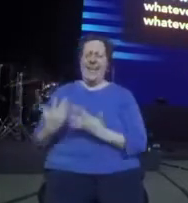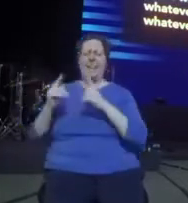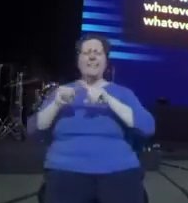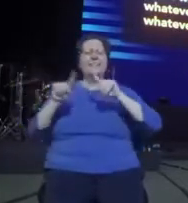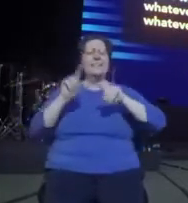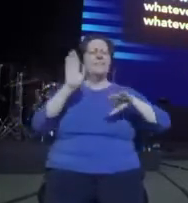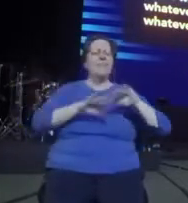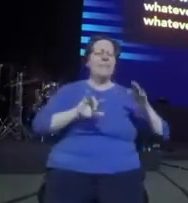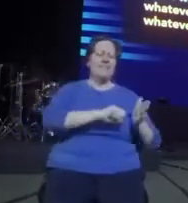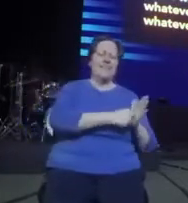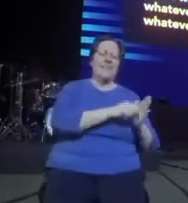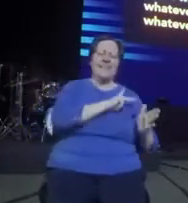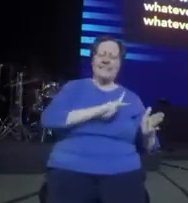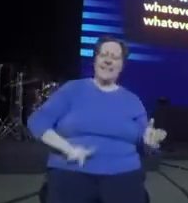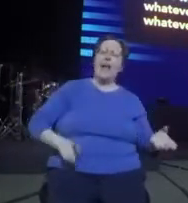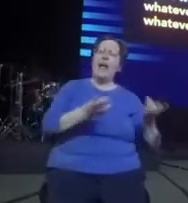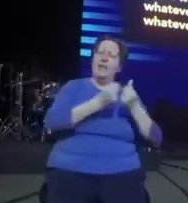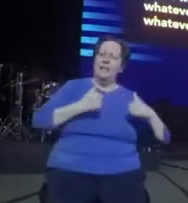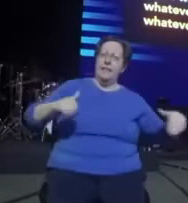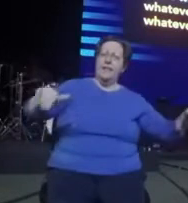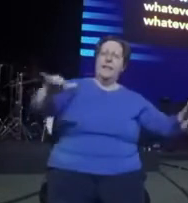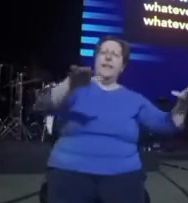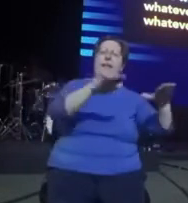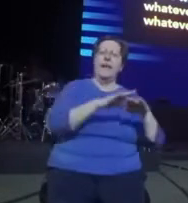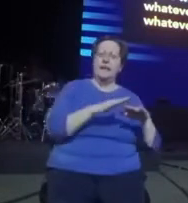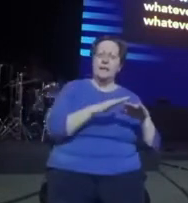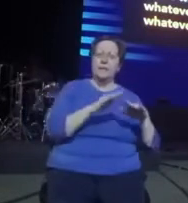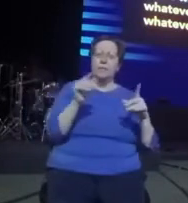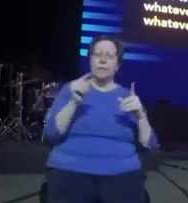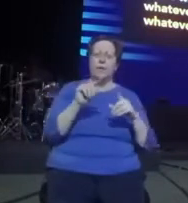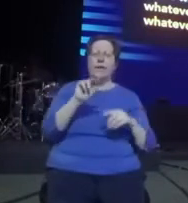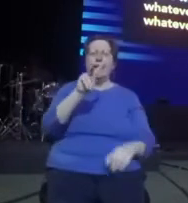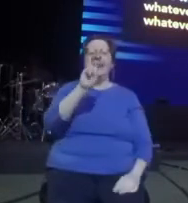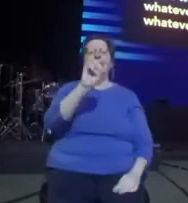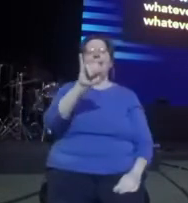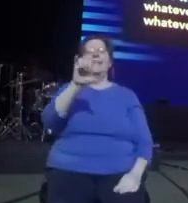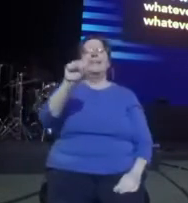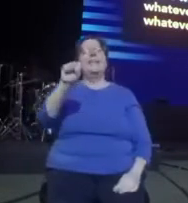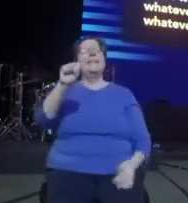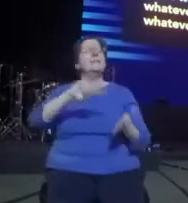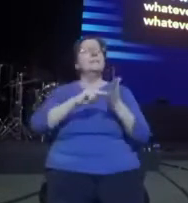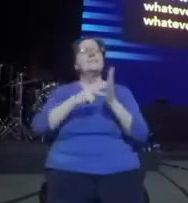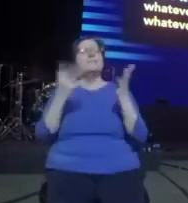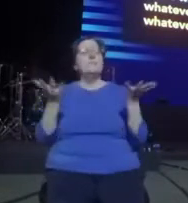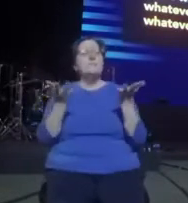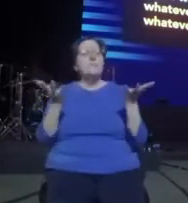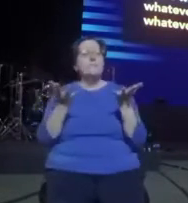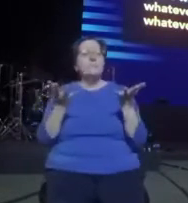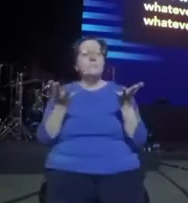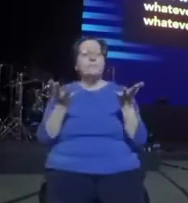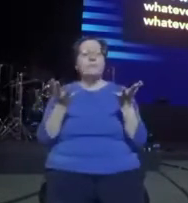the keys of the kingdom. Let's talk about the word keys for a moment. He says, listen to